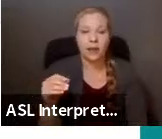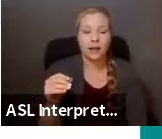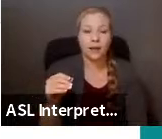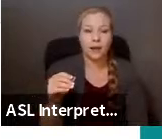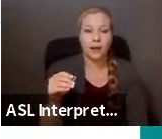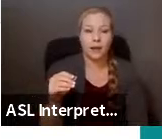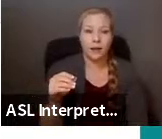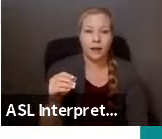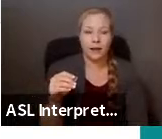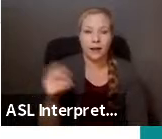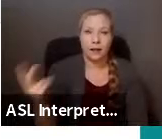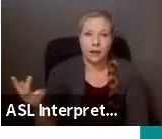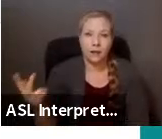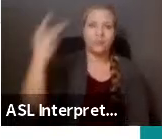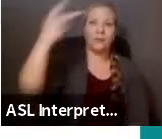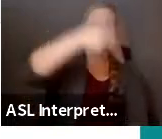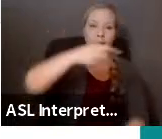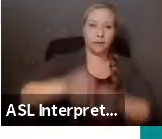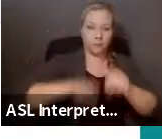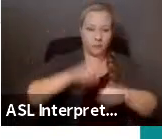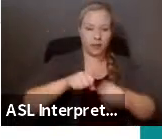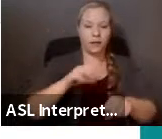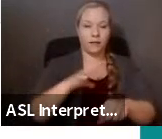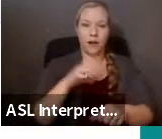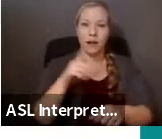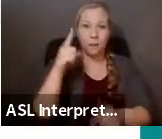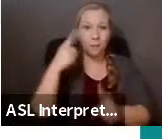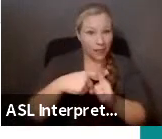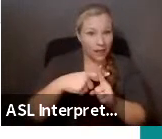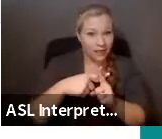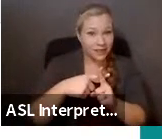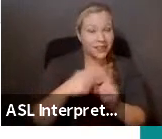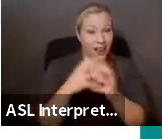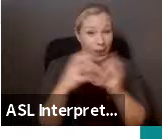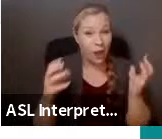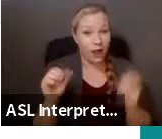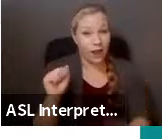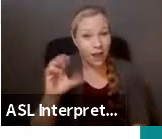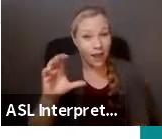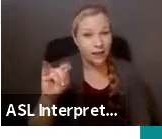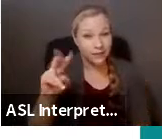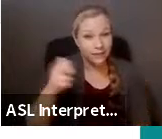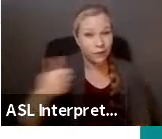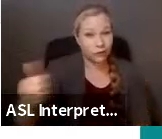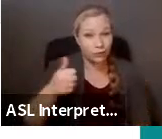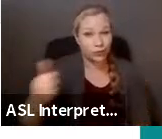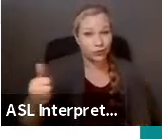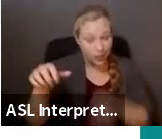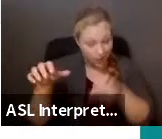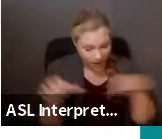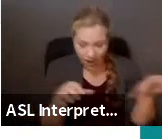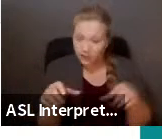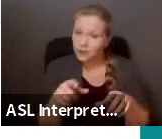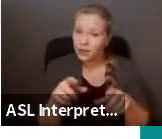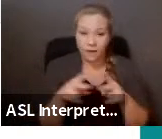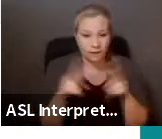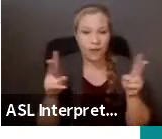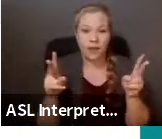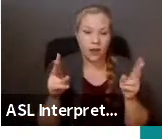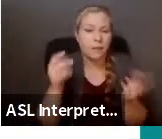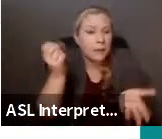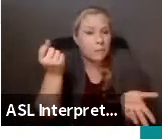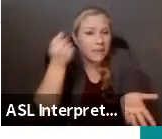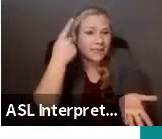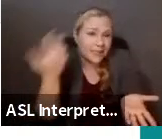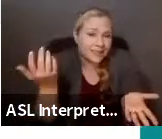the active transportation networks. So you can see here we've got a much more robust network which makes sense, right? We've got a lot